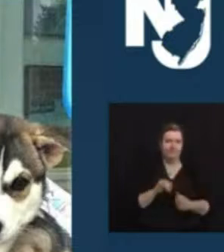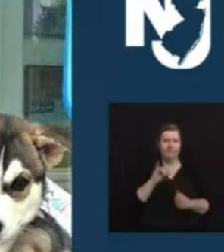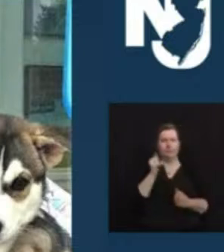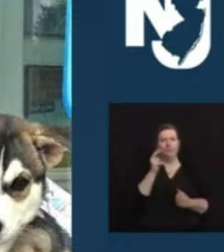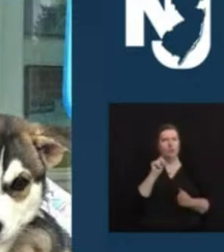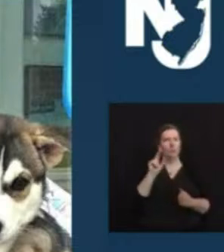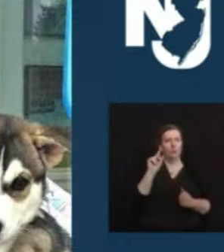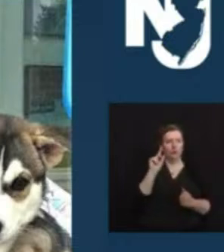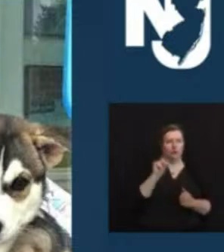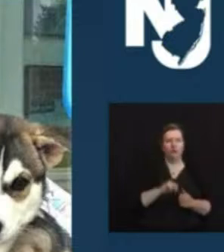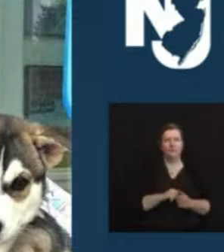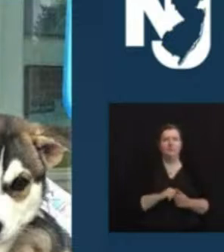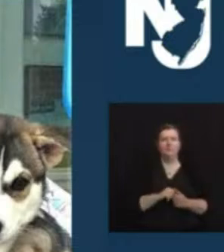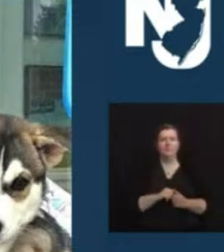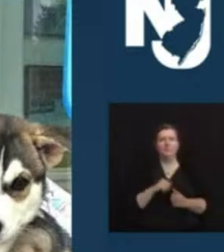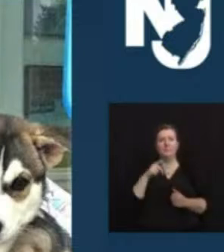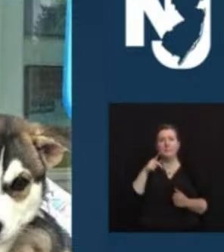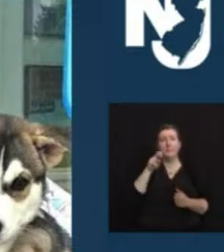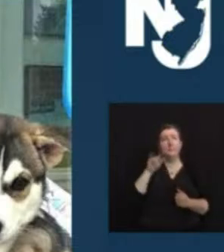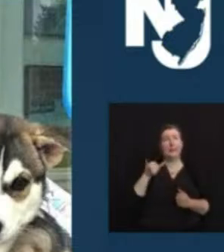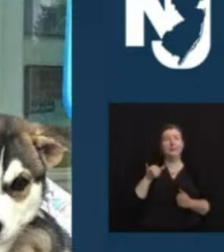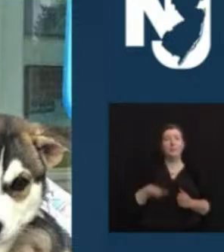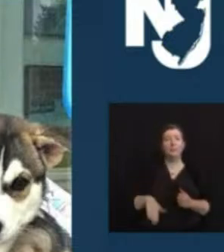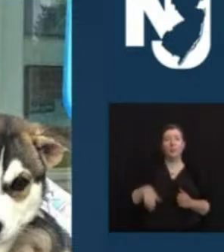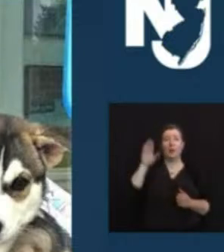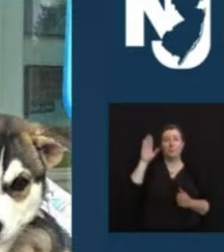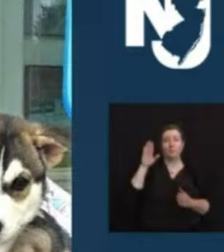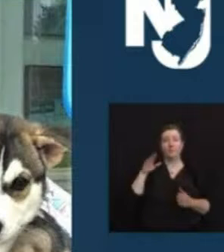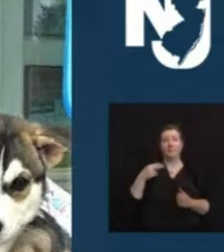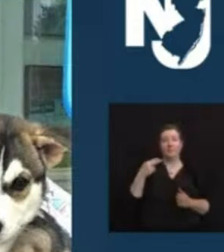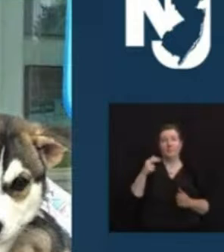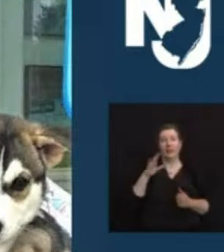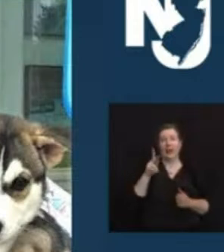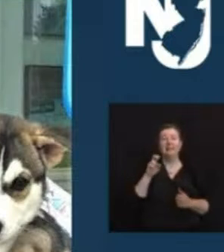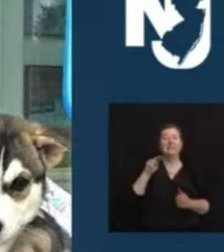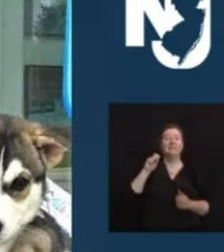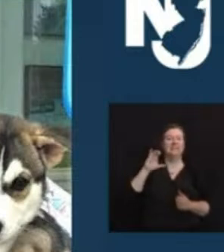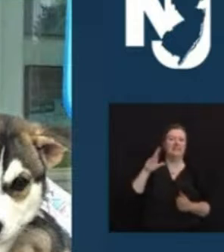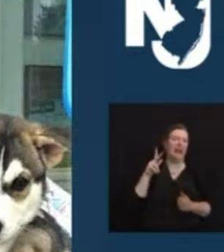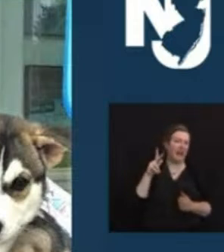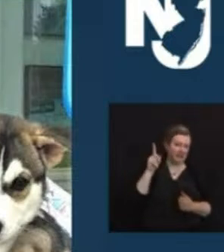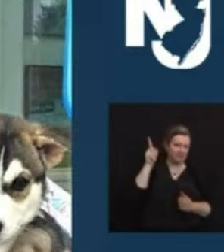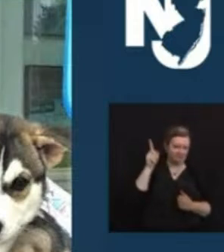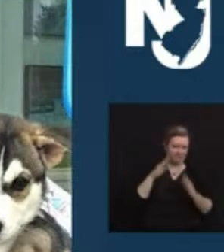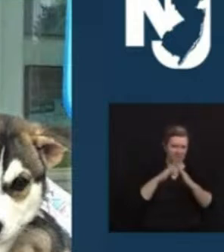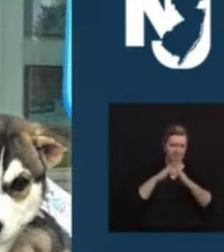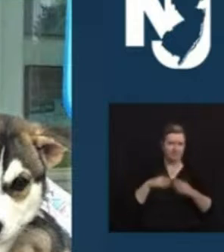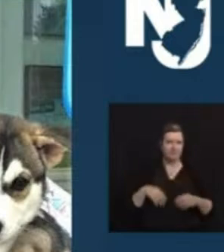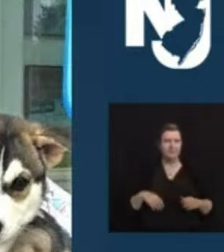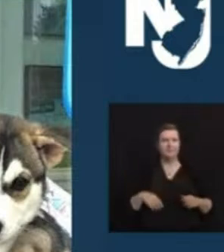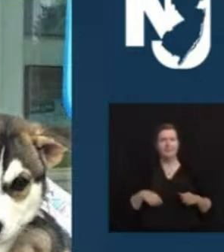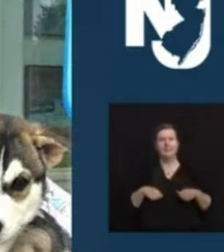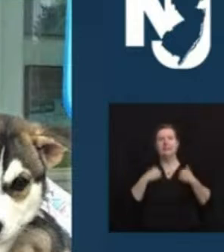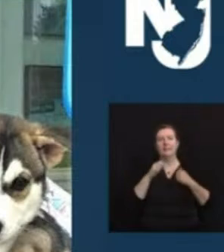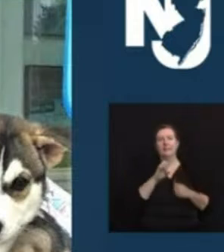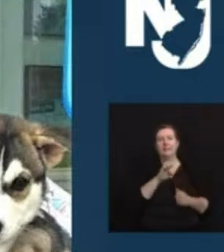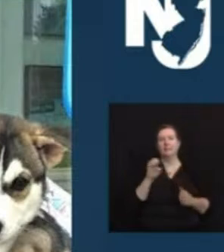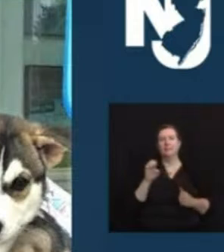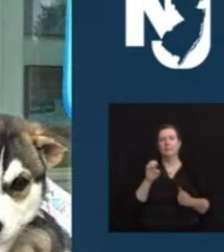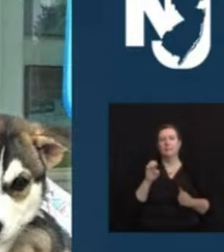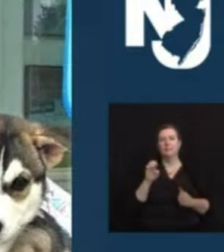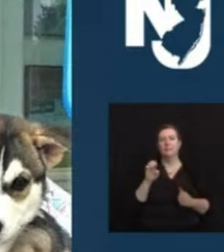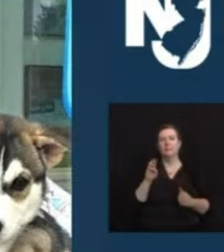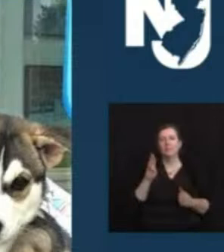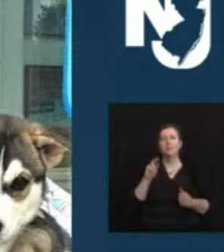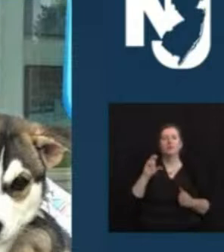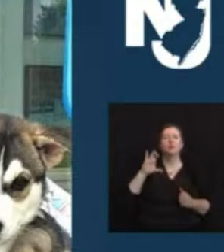was raised in Hackensack and a member of the Hackensack High class of 1984. She lived in East Brunswick. An animal lover, as you